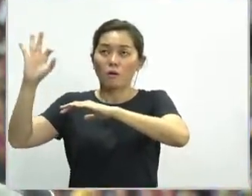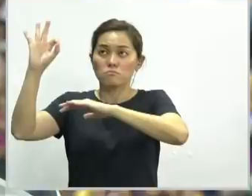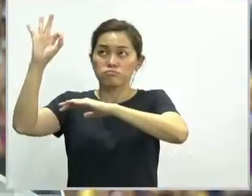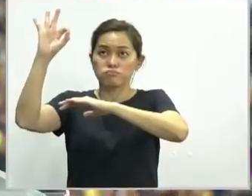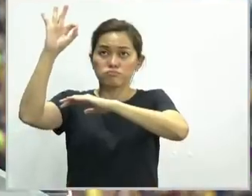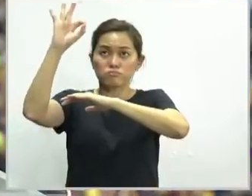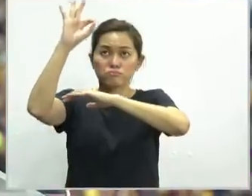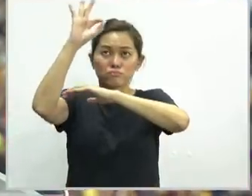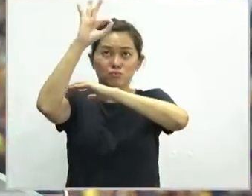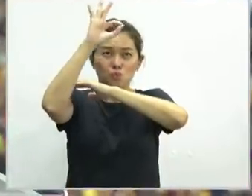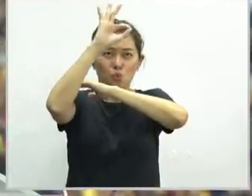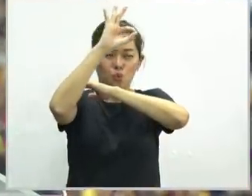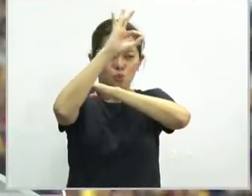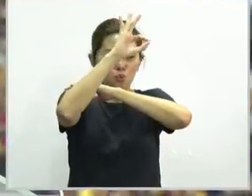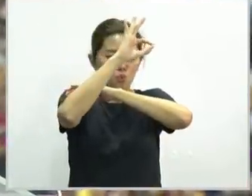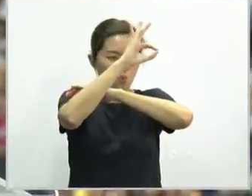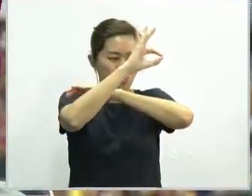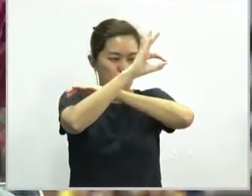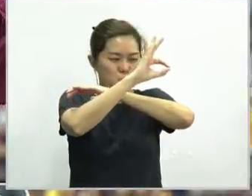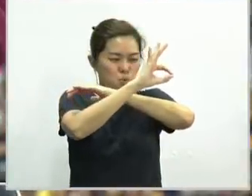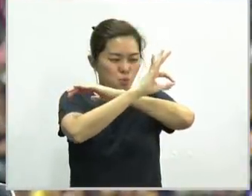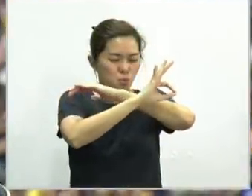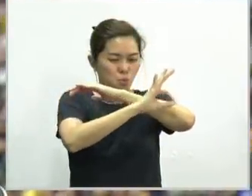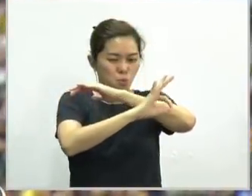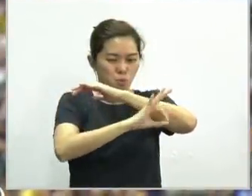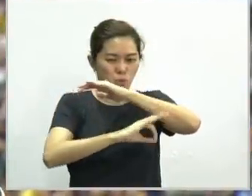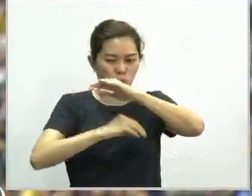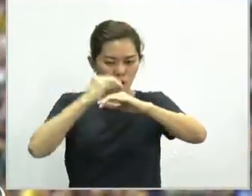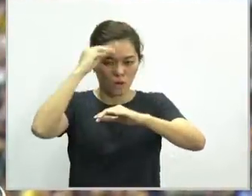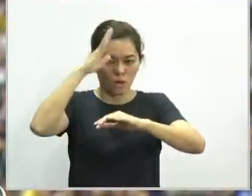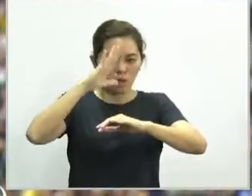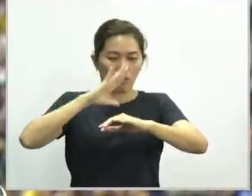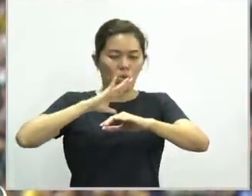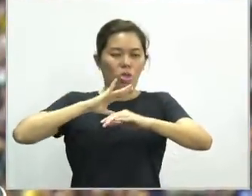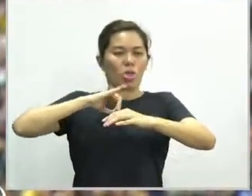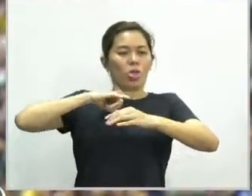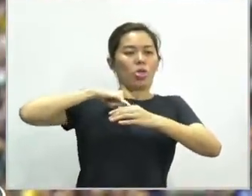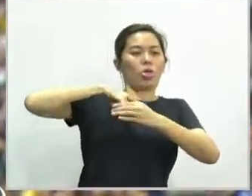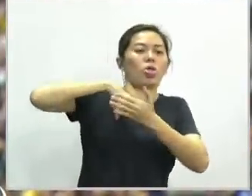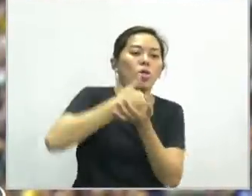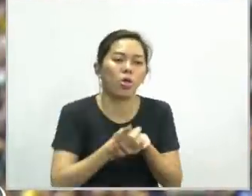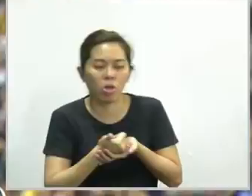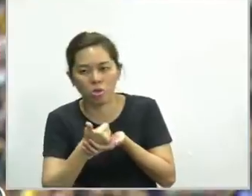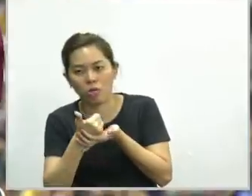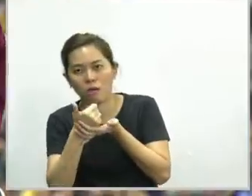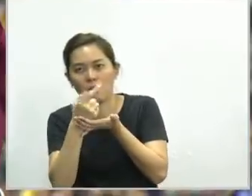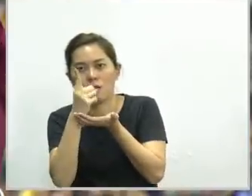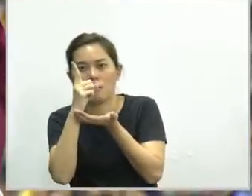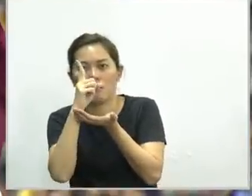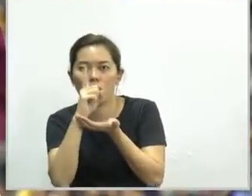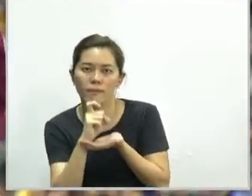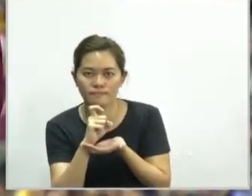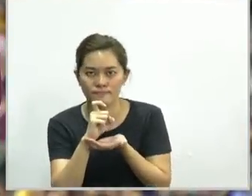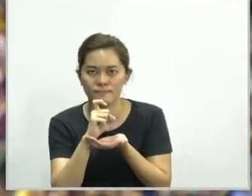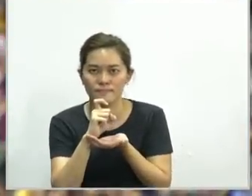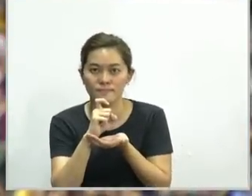drew near to end, he collapsed on the floor and died.